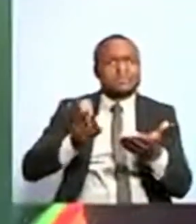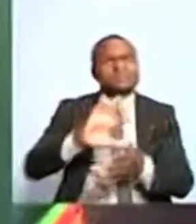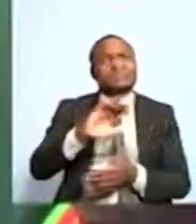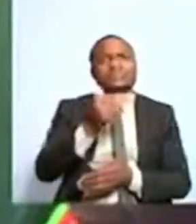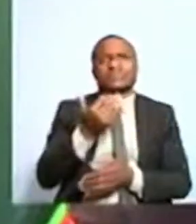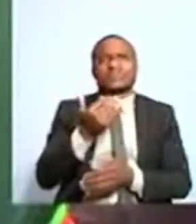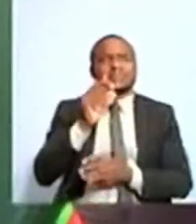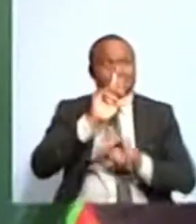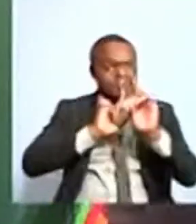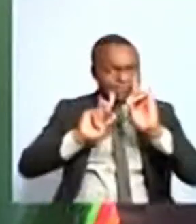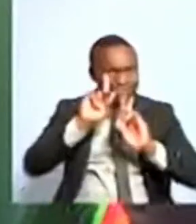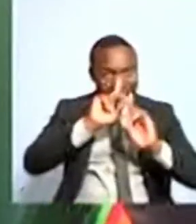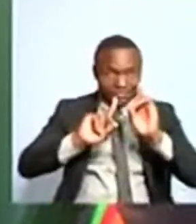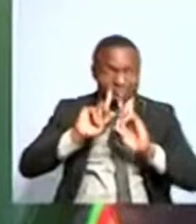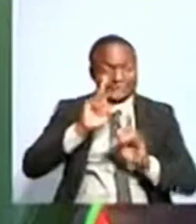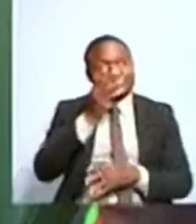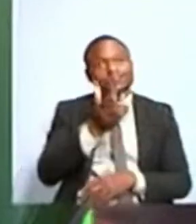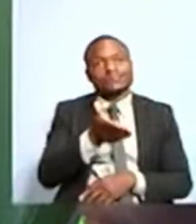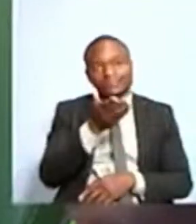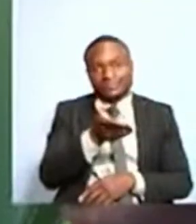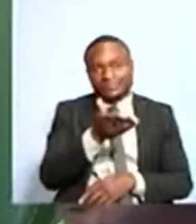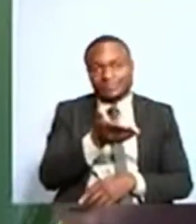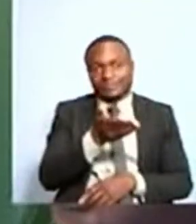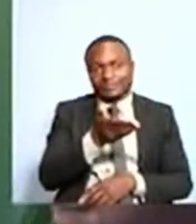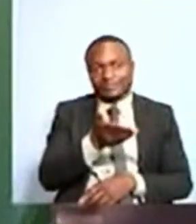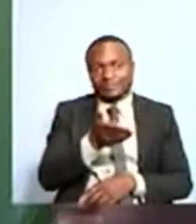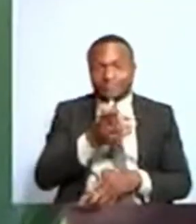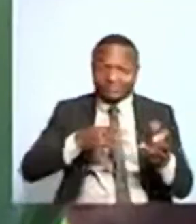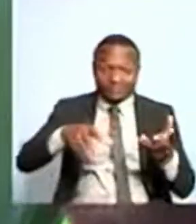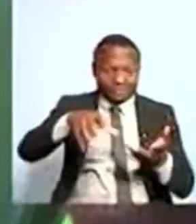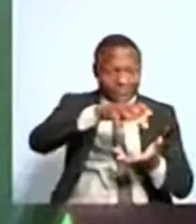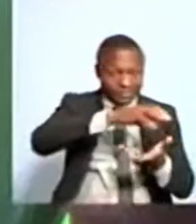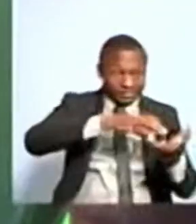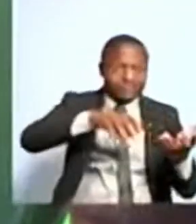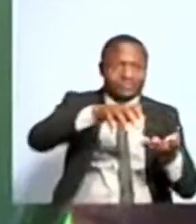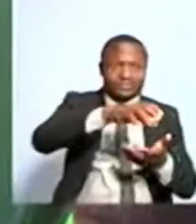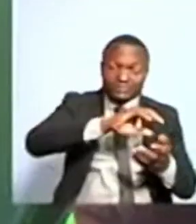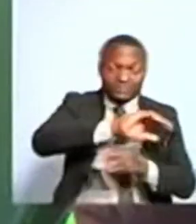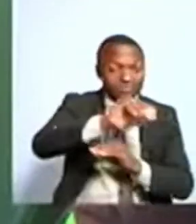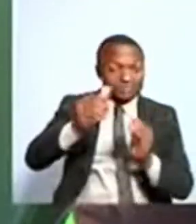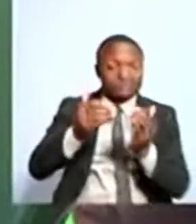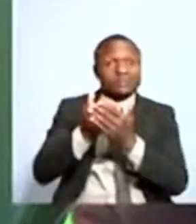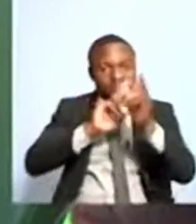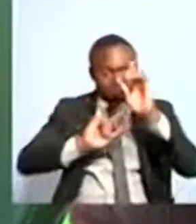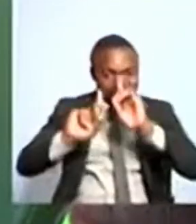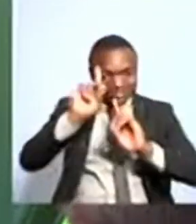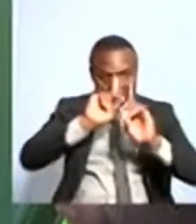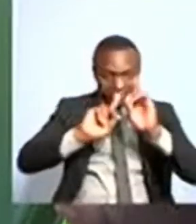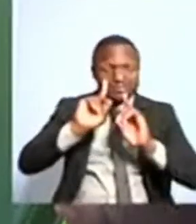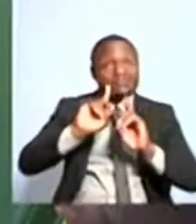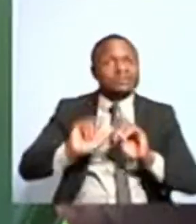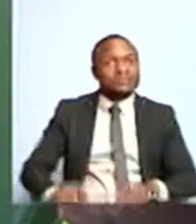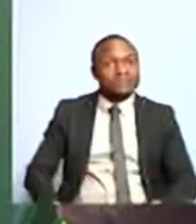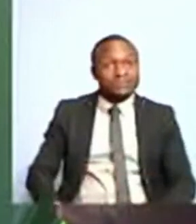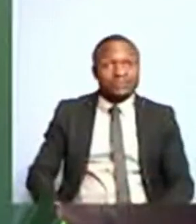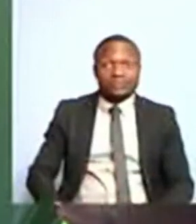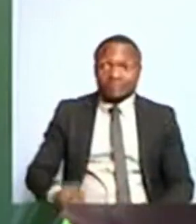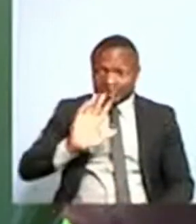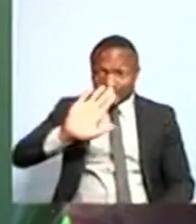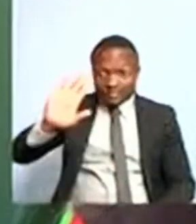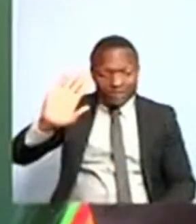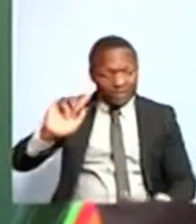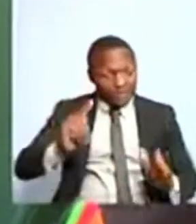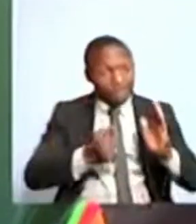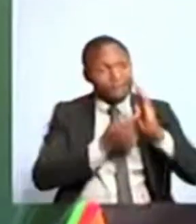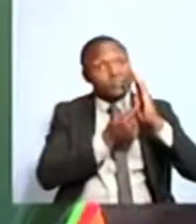of debate, that confuses the whole debate. So my point of view